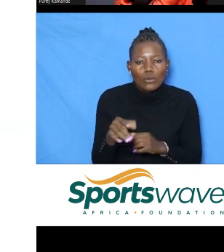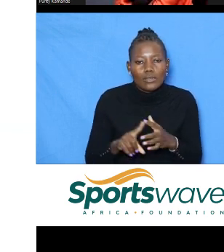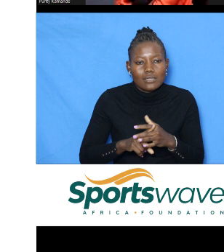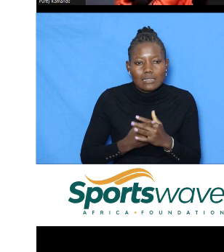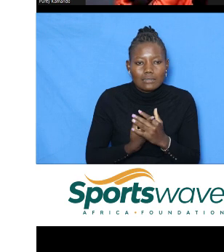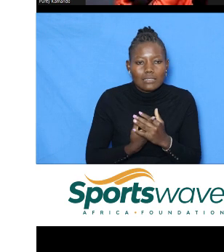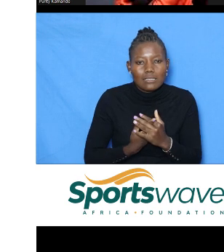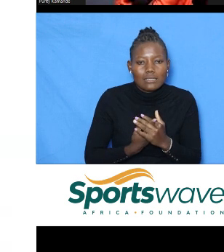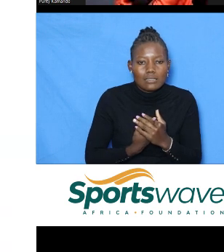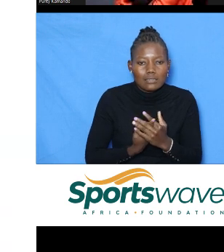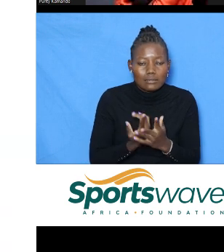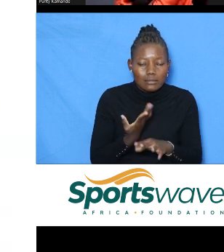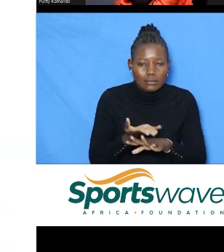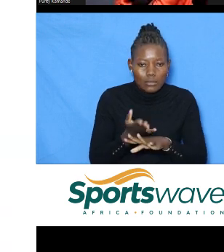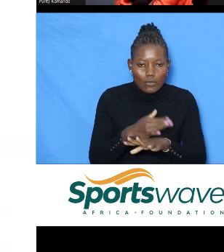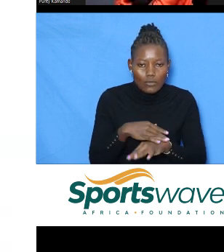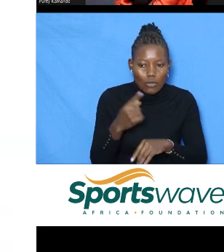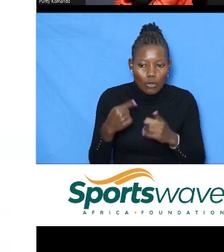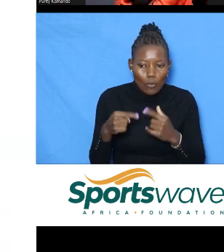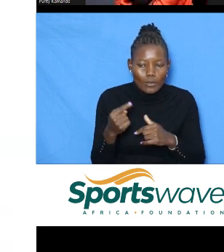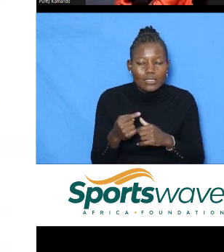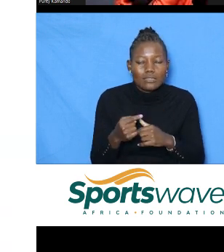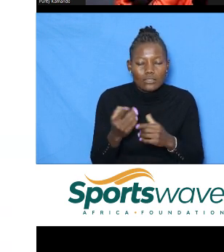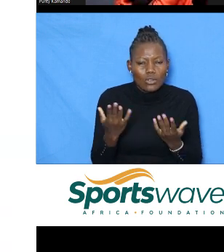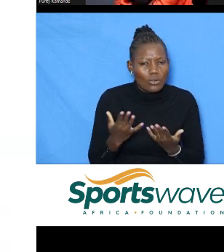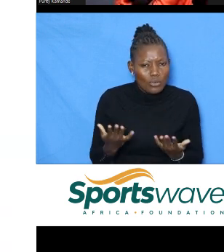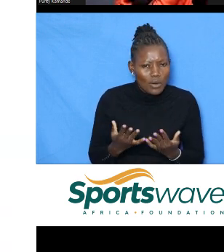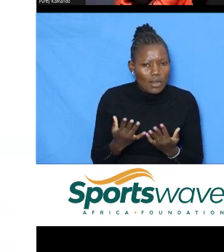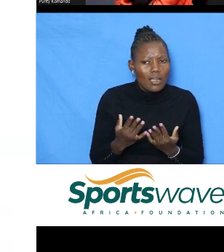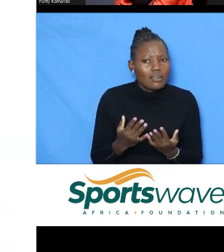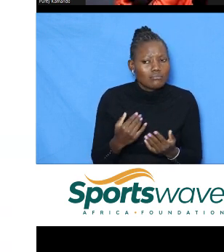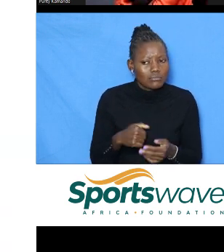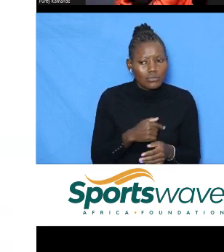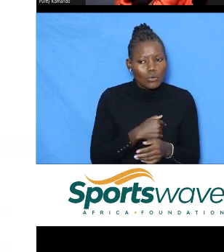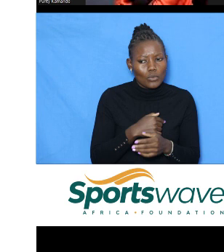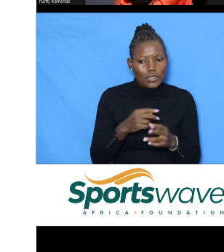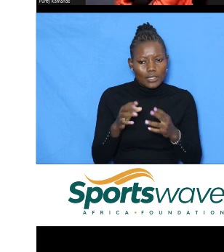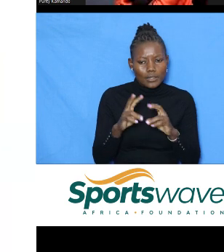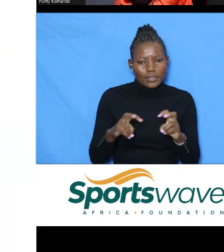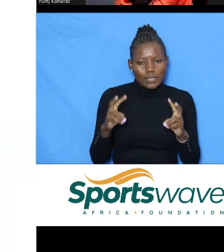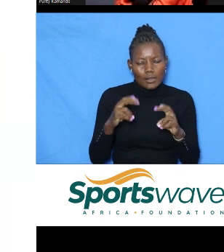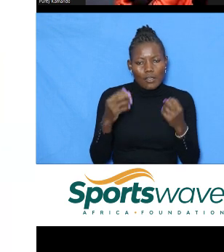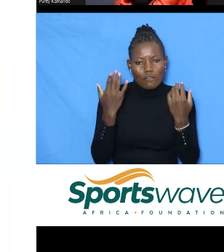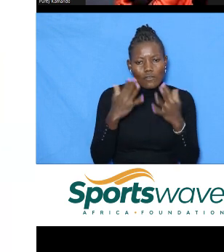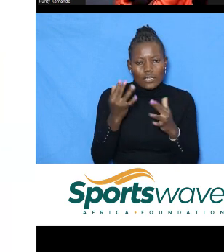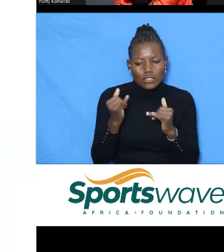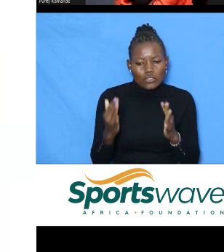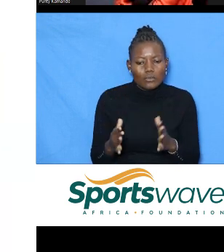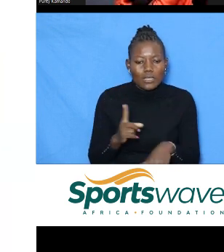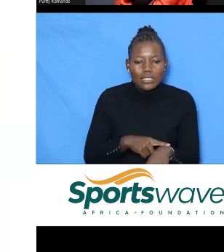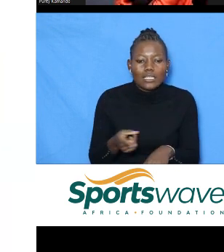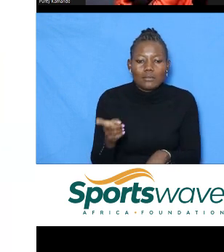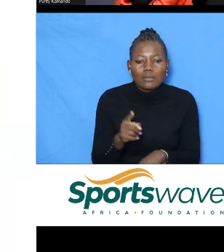starts pre-competition or pre-season, whereby now we have done our assessment of the athlete after they have come